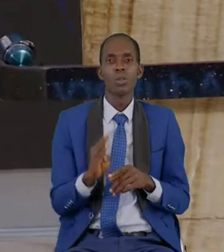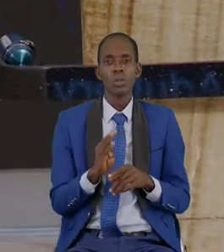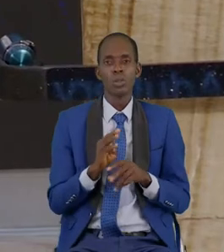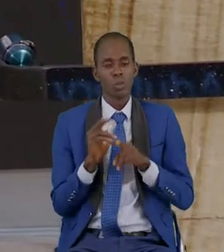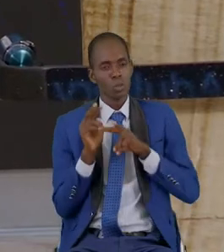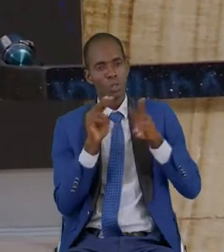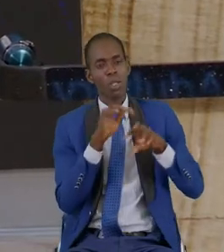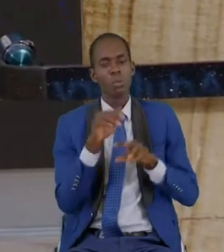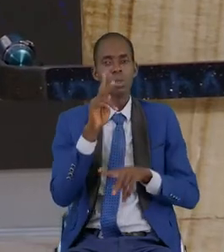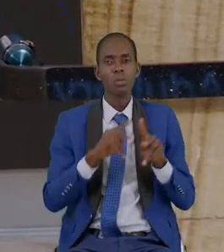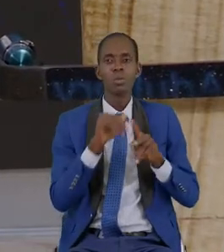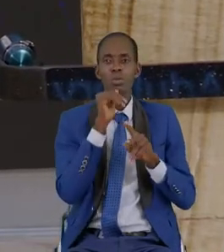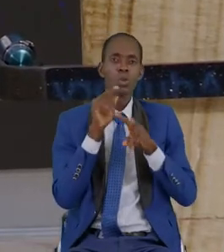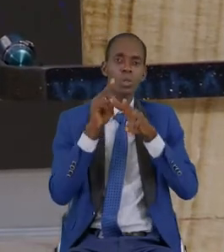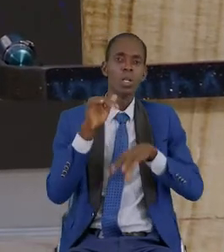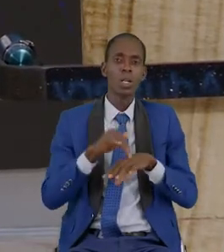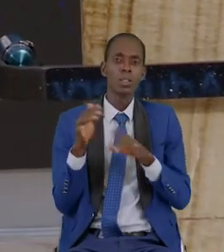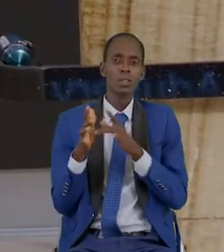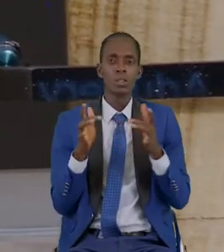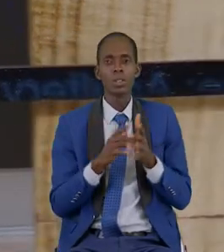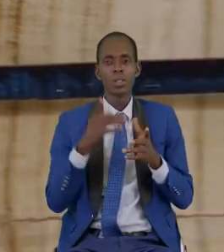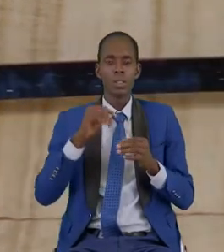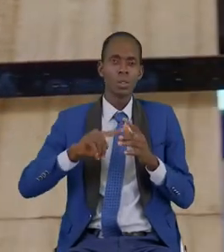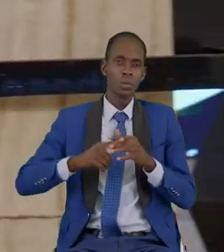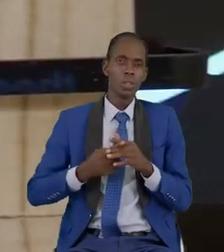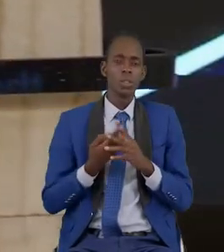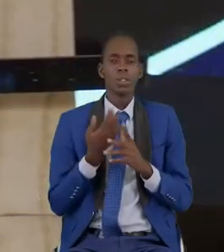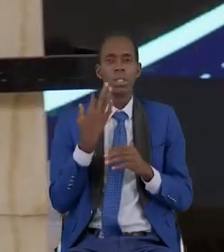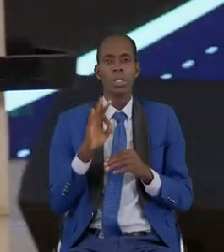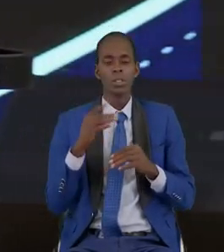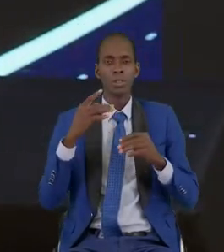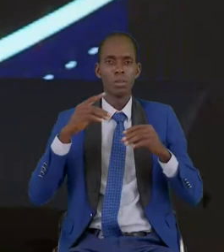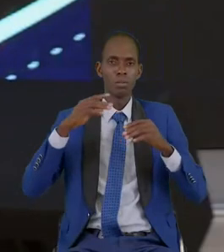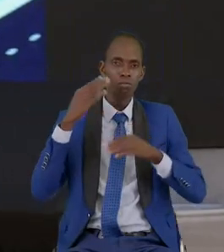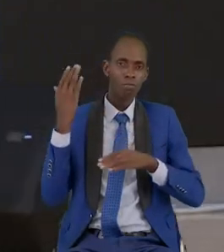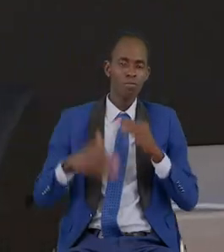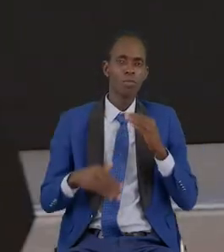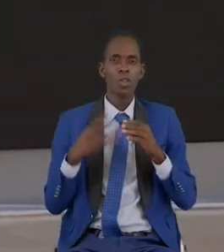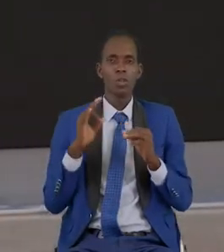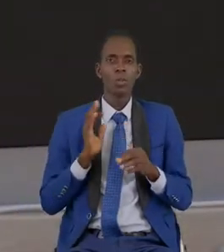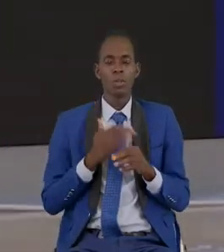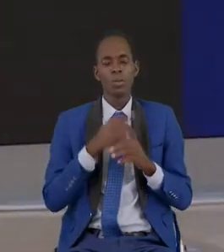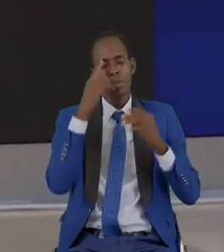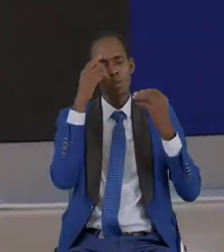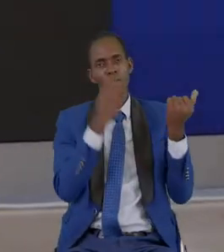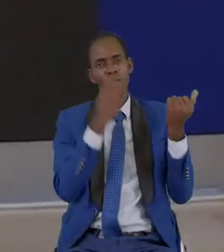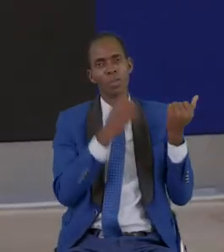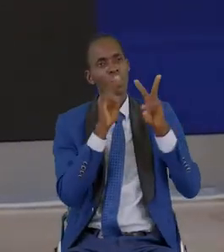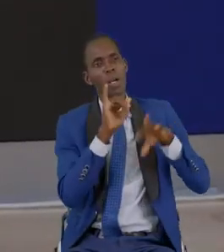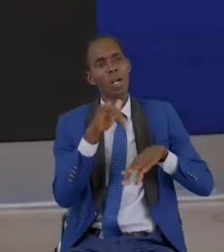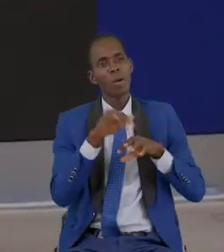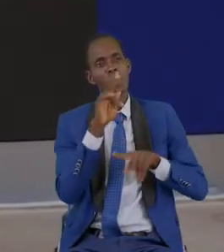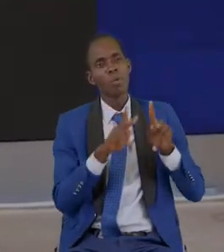the author and the finisher of our faith, looking at people, what they will say, what they will do, and what